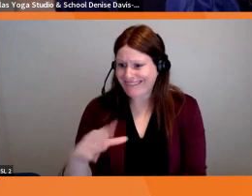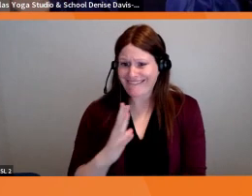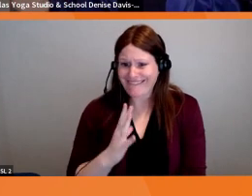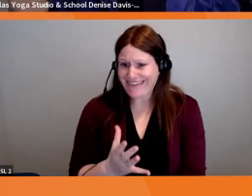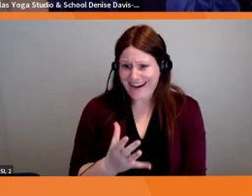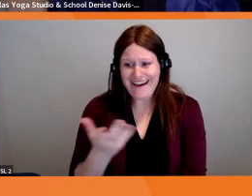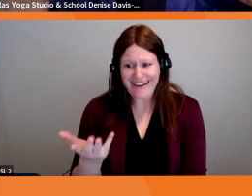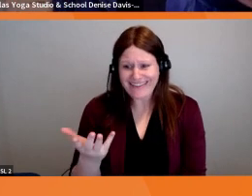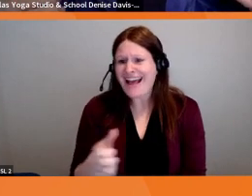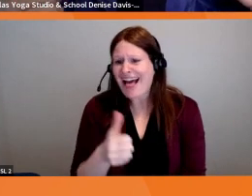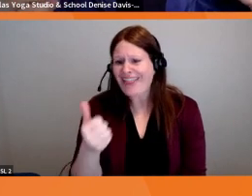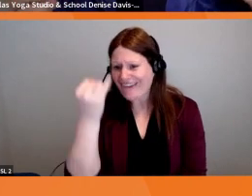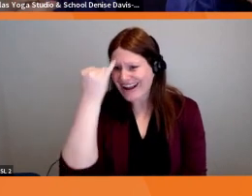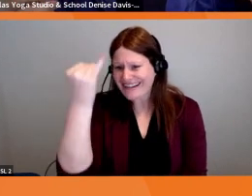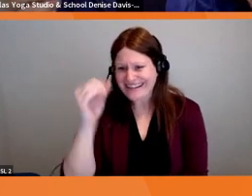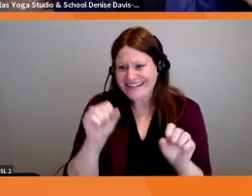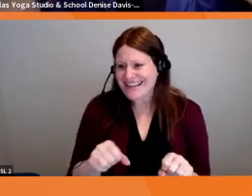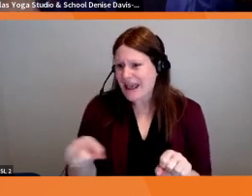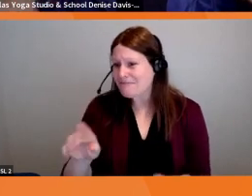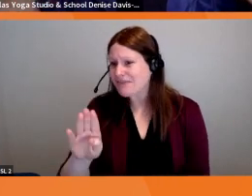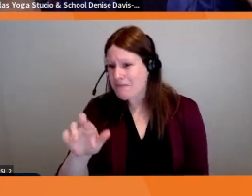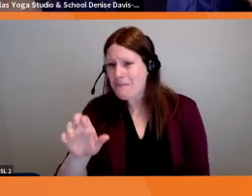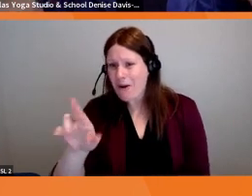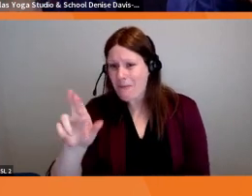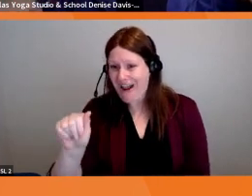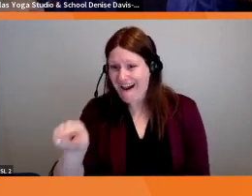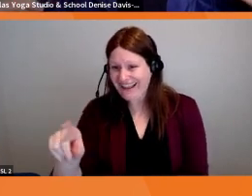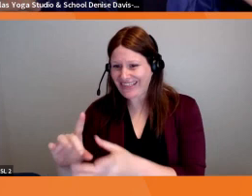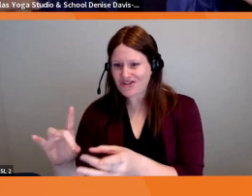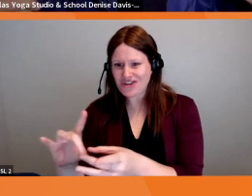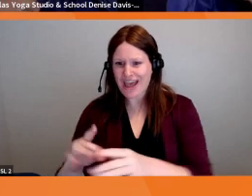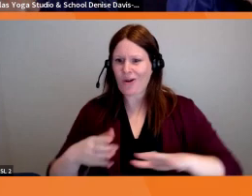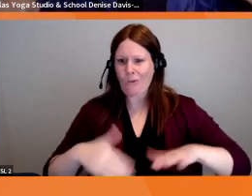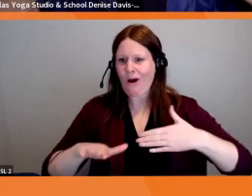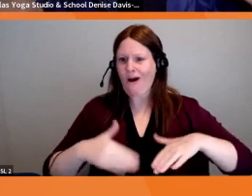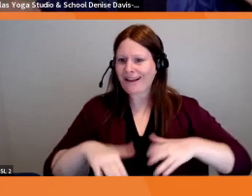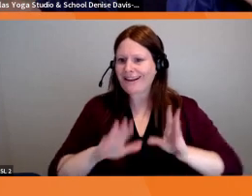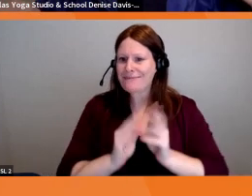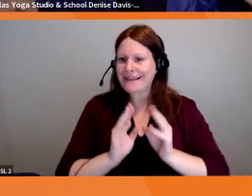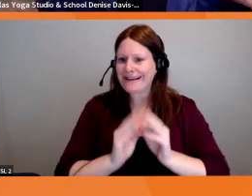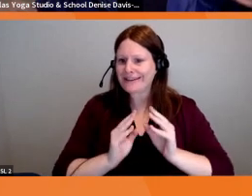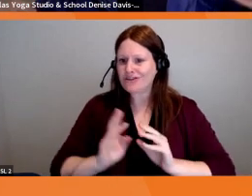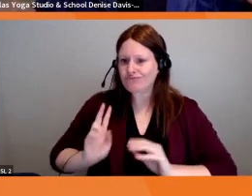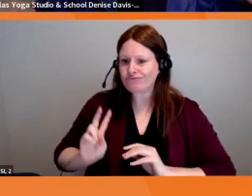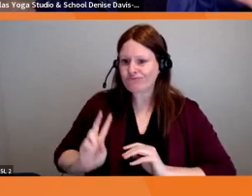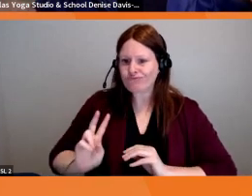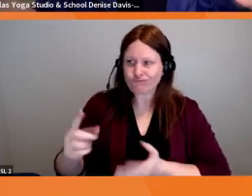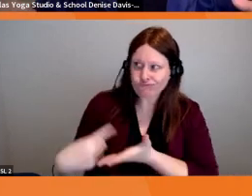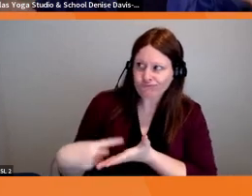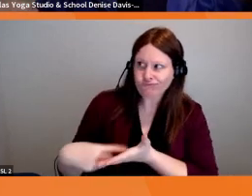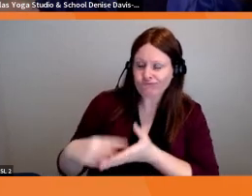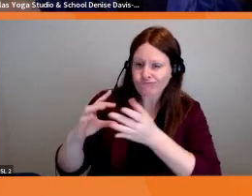meetings, let's meet and move. That is one of my absolute best techniques to get clients going. I say,